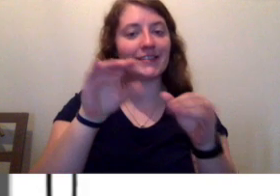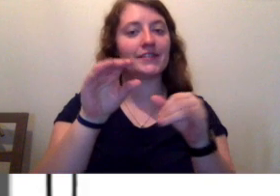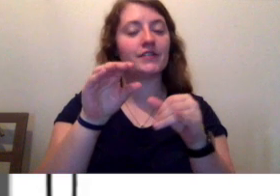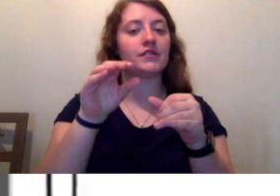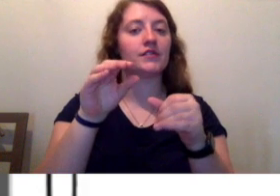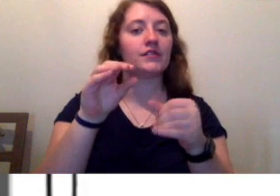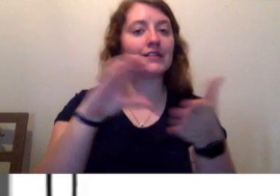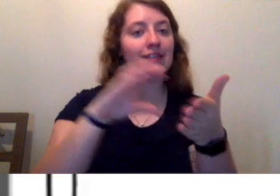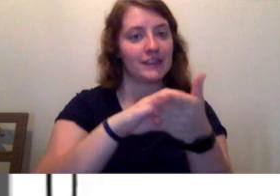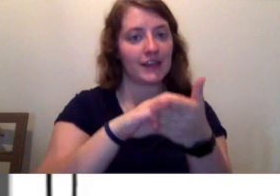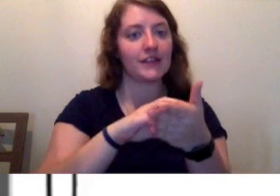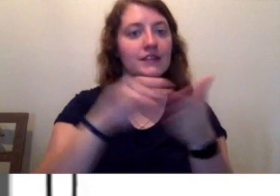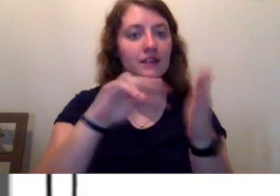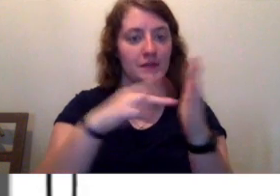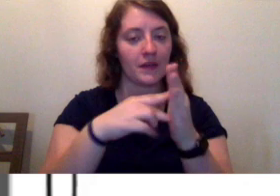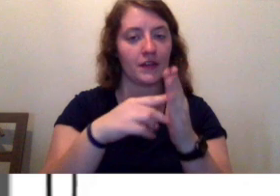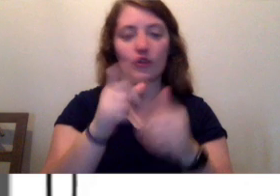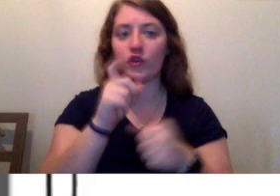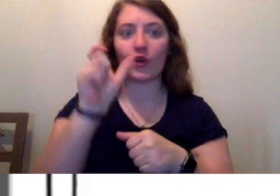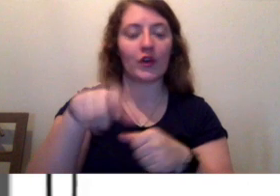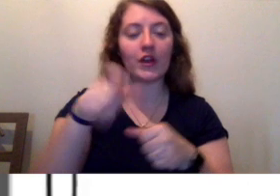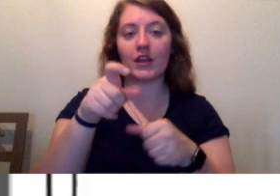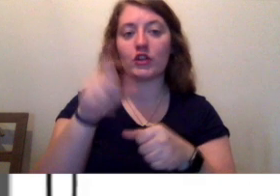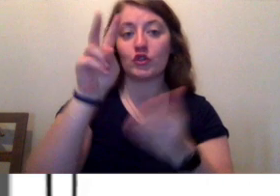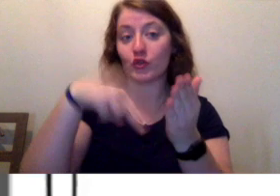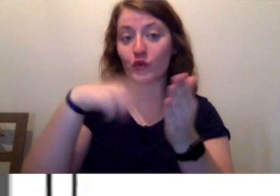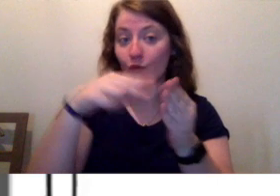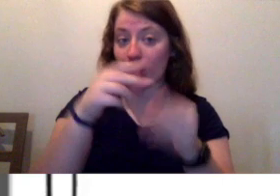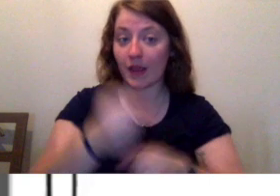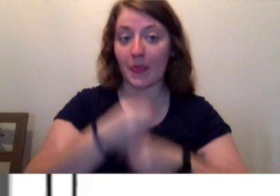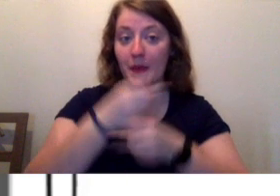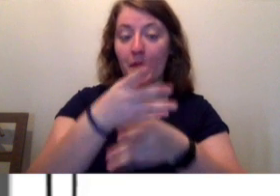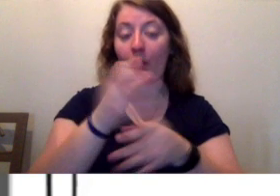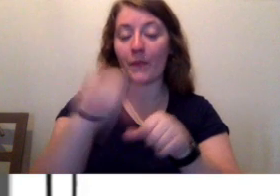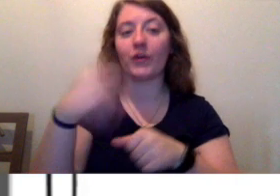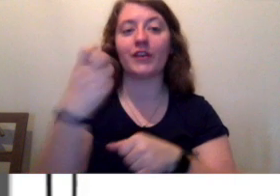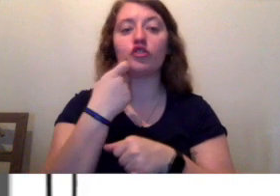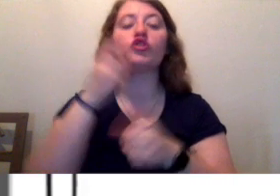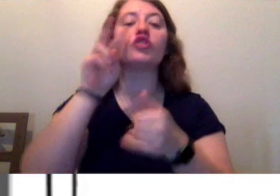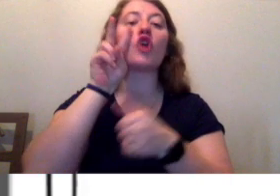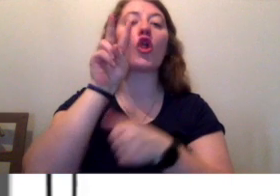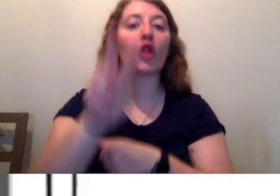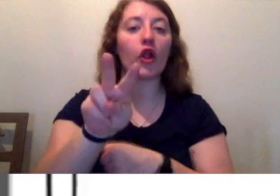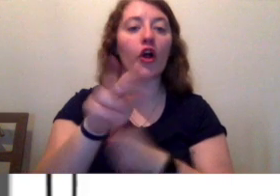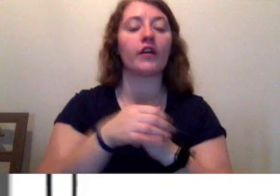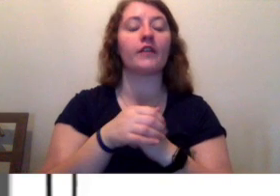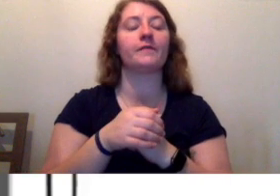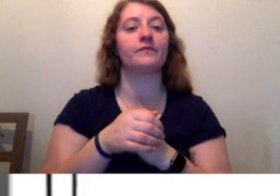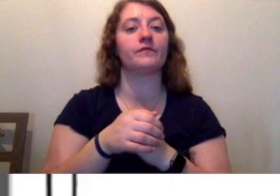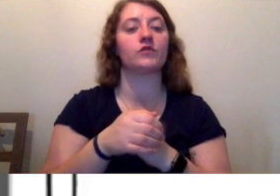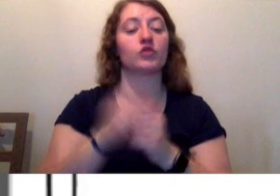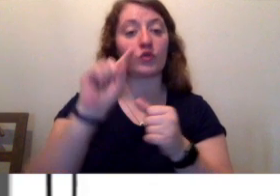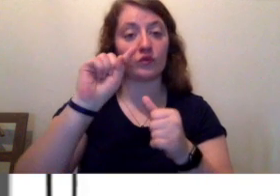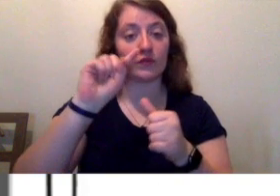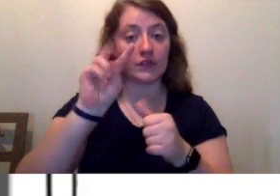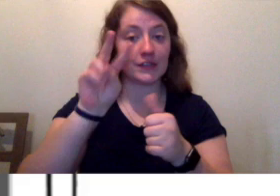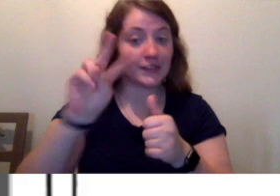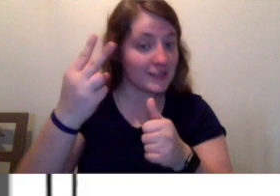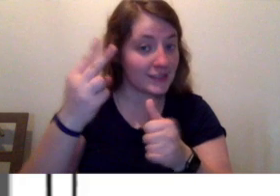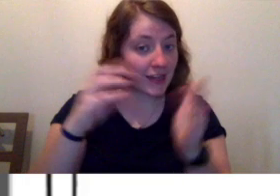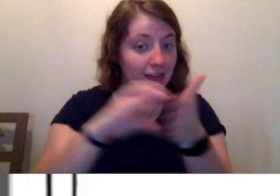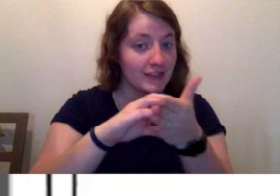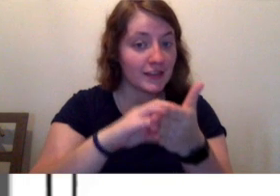read a poem to figure out how many there are. You can look at it. And if we look at our second stanza, there's one,